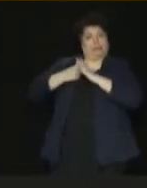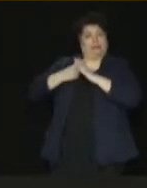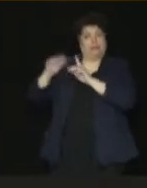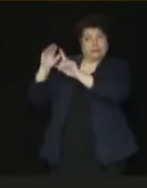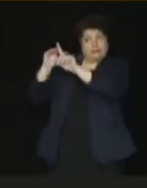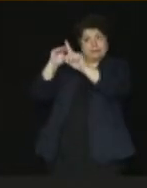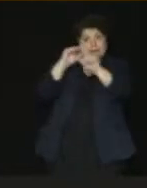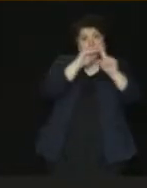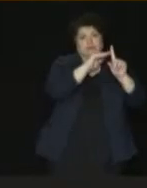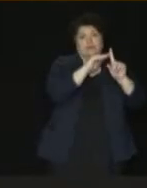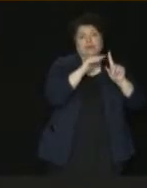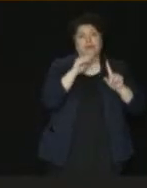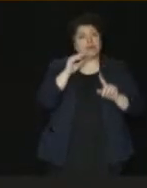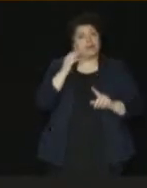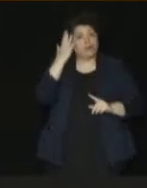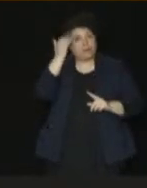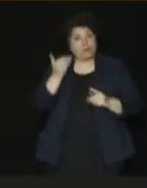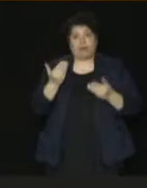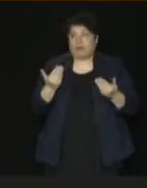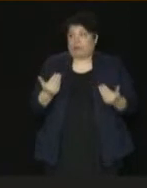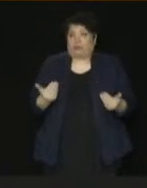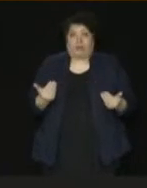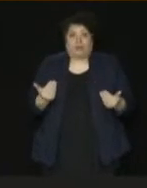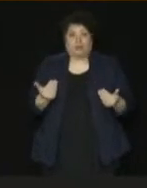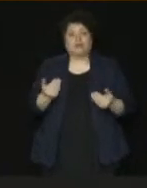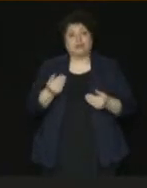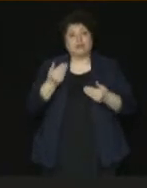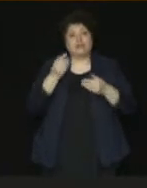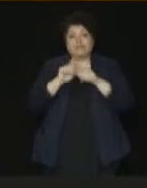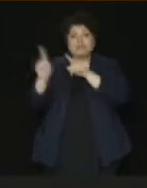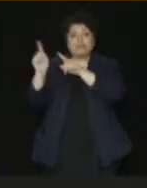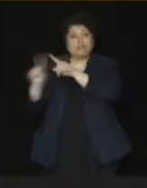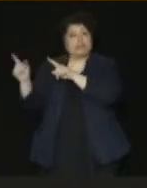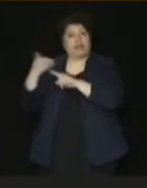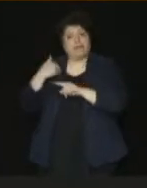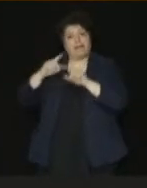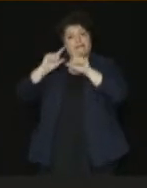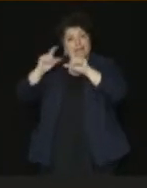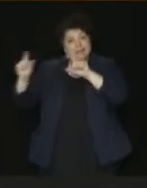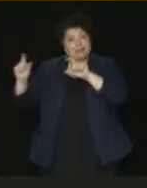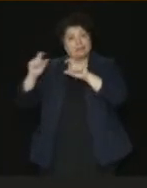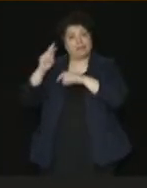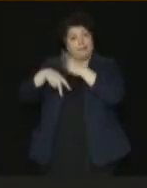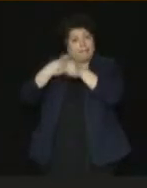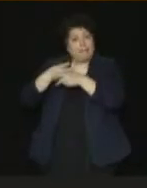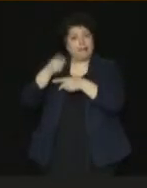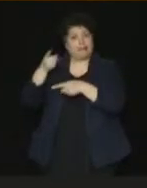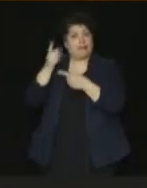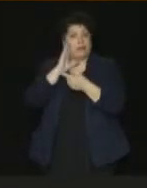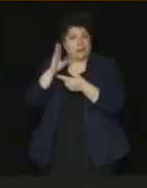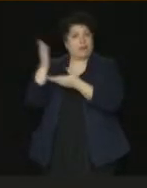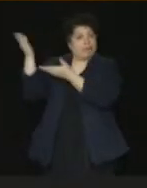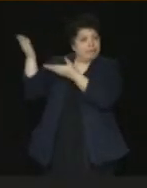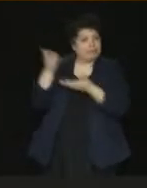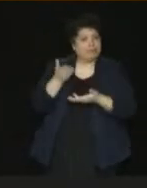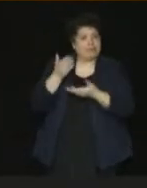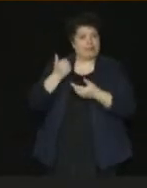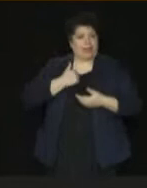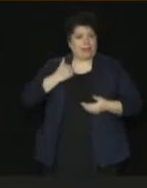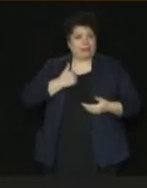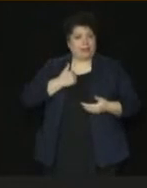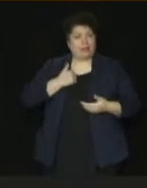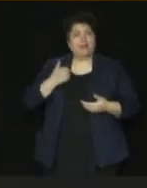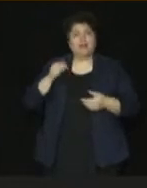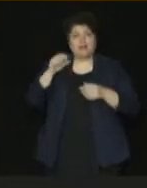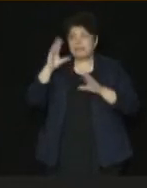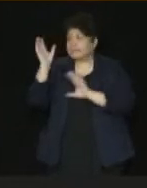reasons why we are now seeing many different vaccines coming to Canada. We're able to source